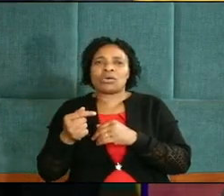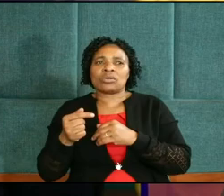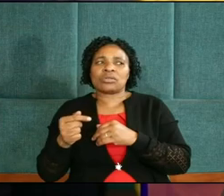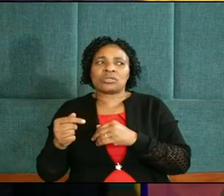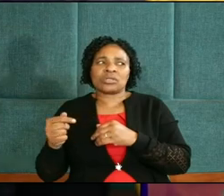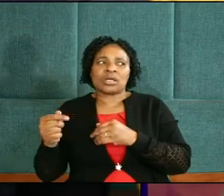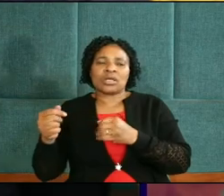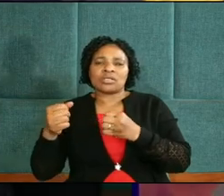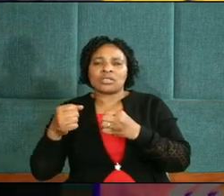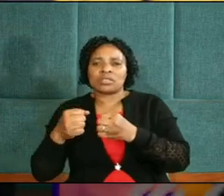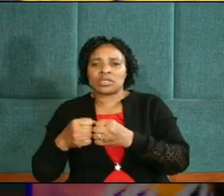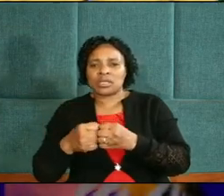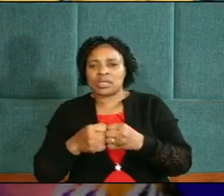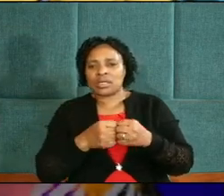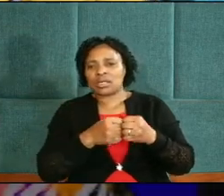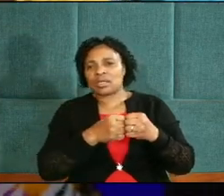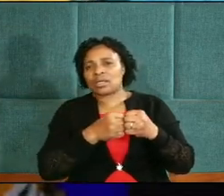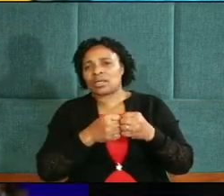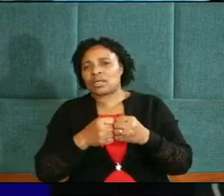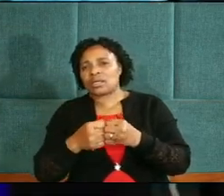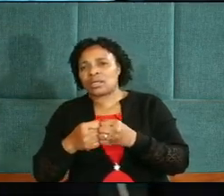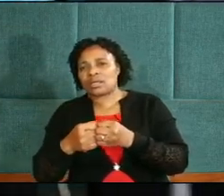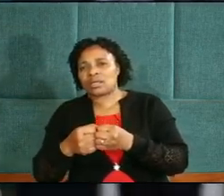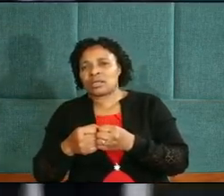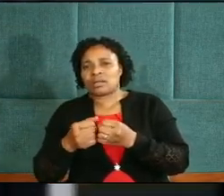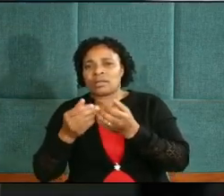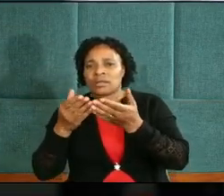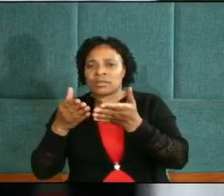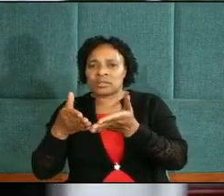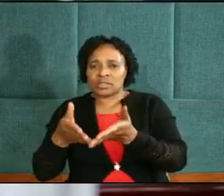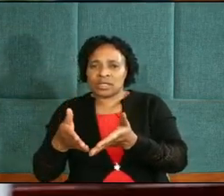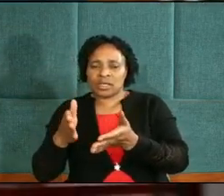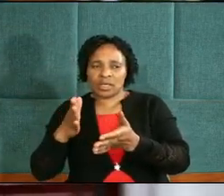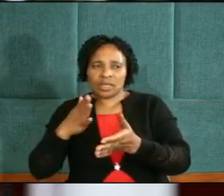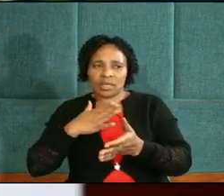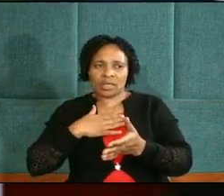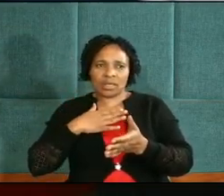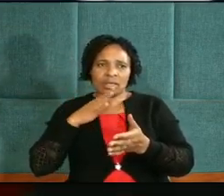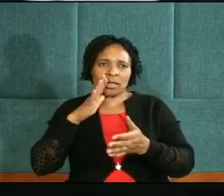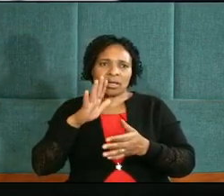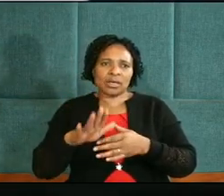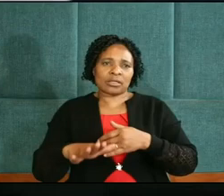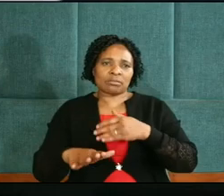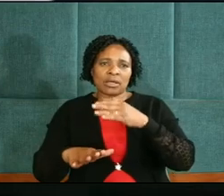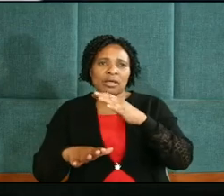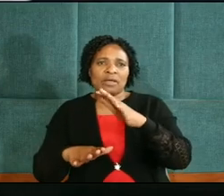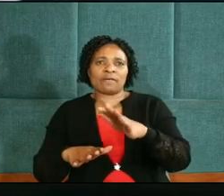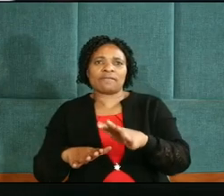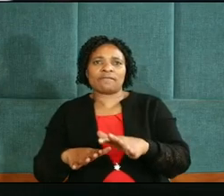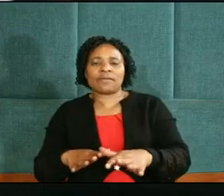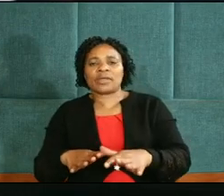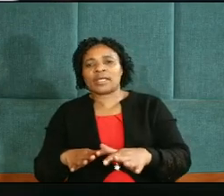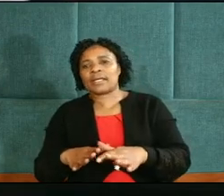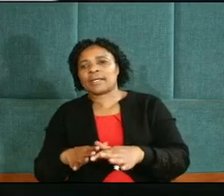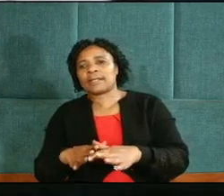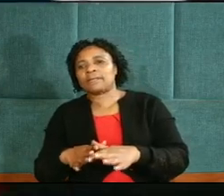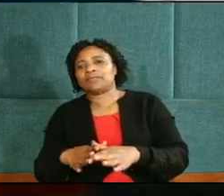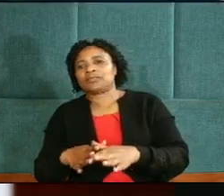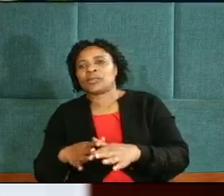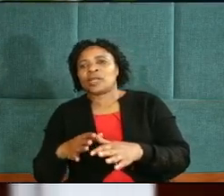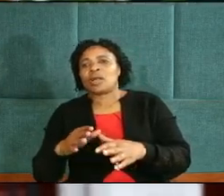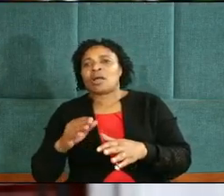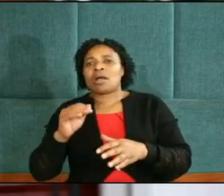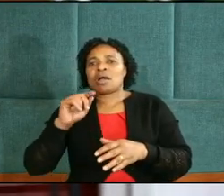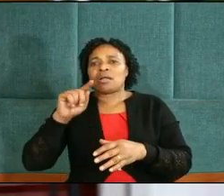Come. God bless you. God bless you. God bless you. Come. God bless you. Come. God bless you. Come.